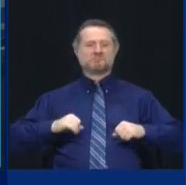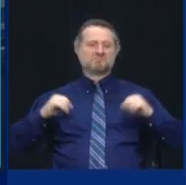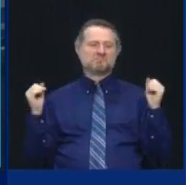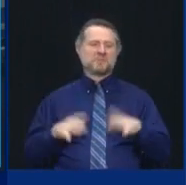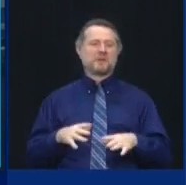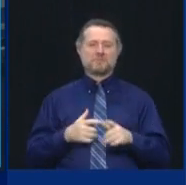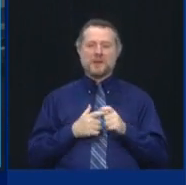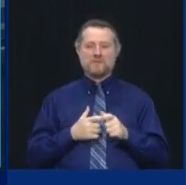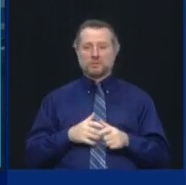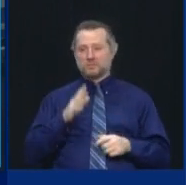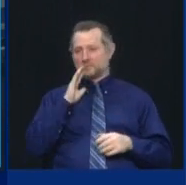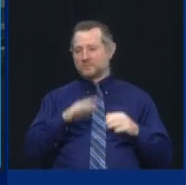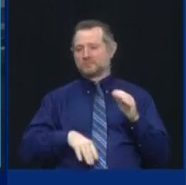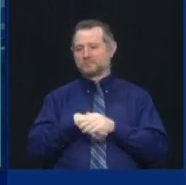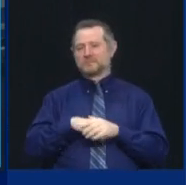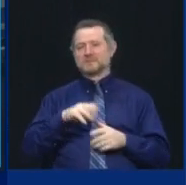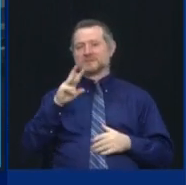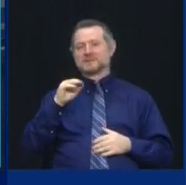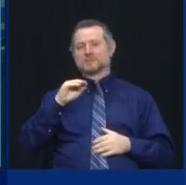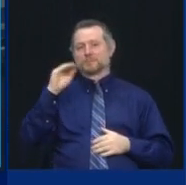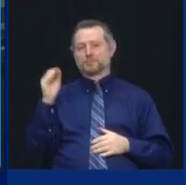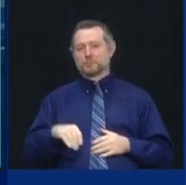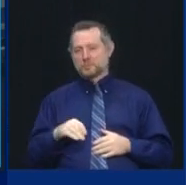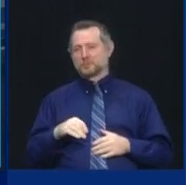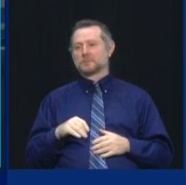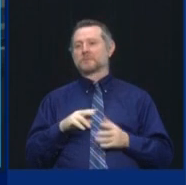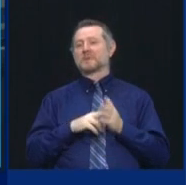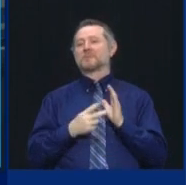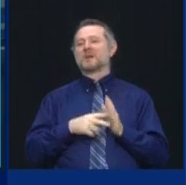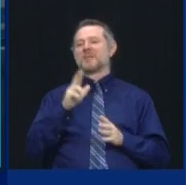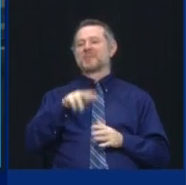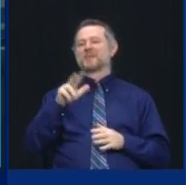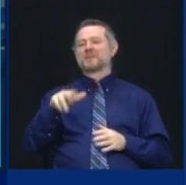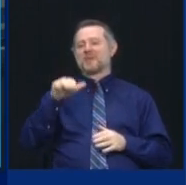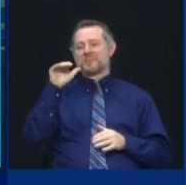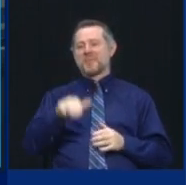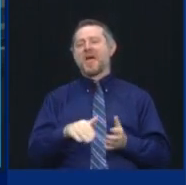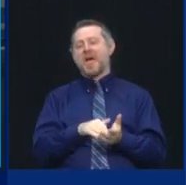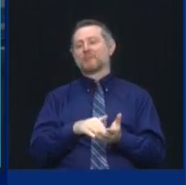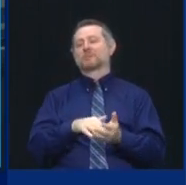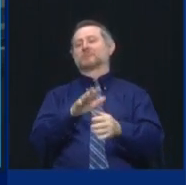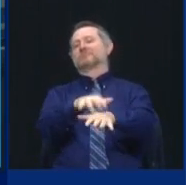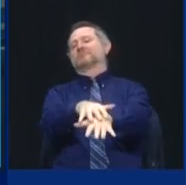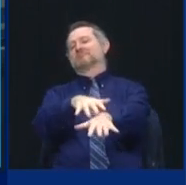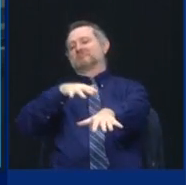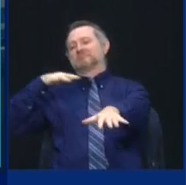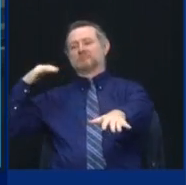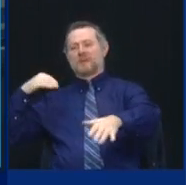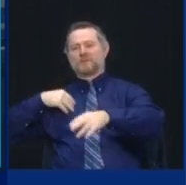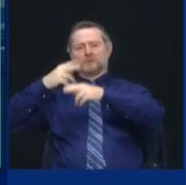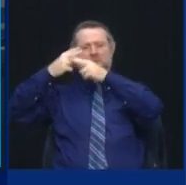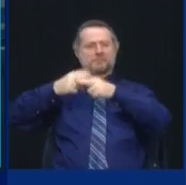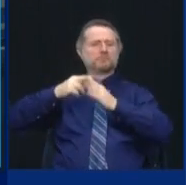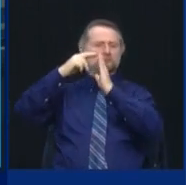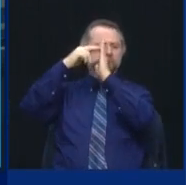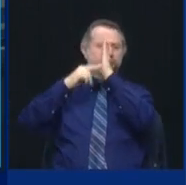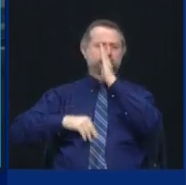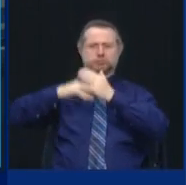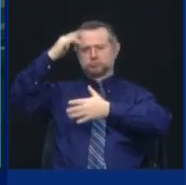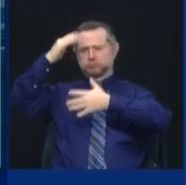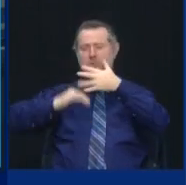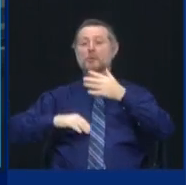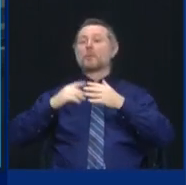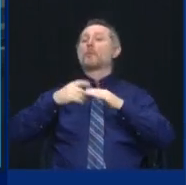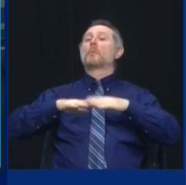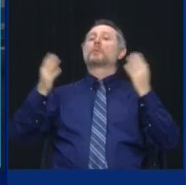be at 60% capacity, 33,000 runners. They'll have health and safety guidelines. Registration opens on June